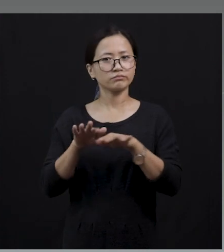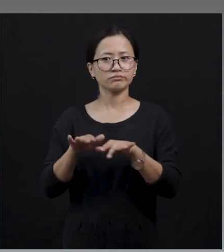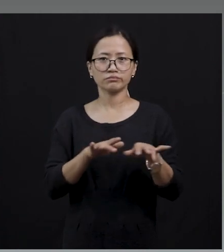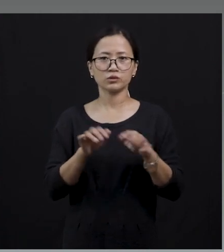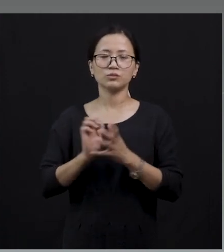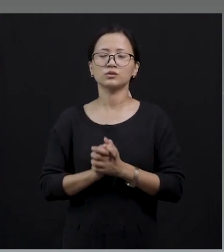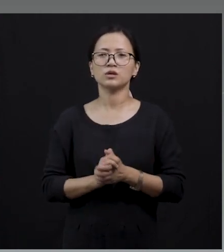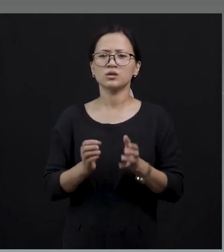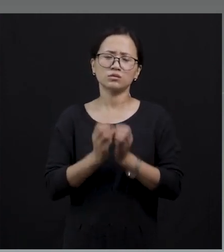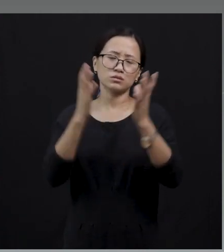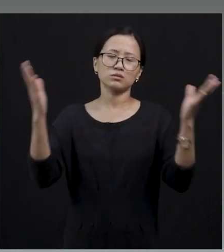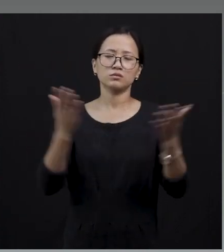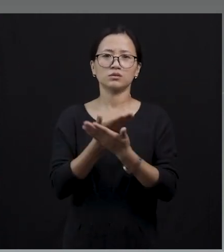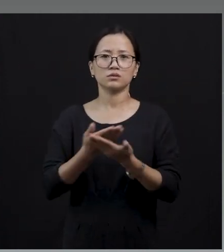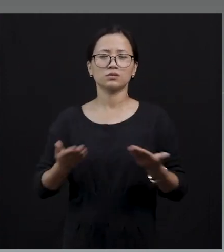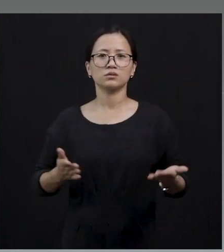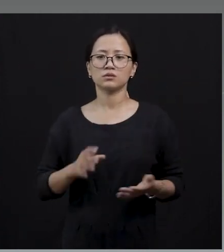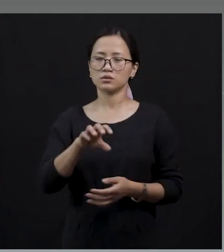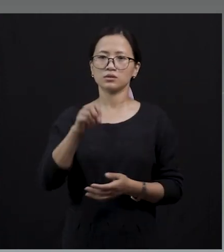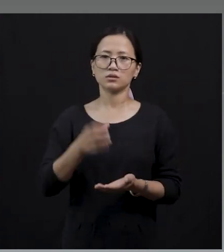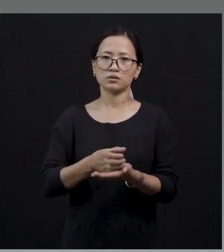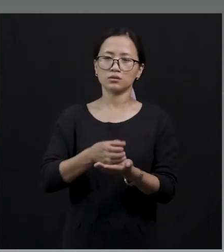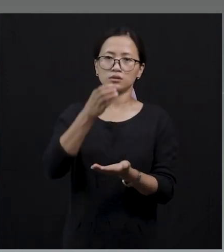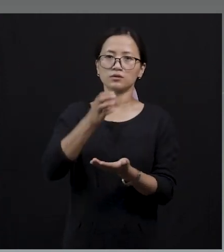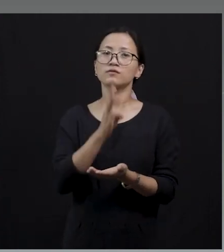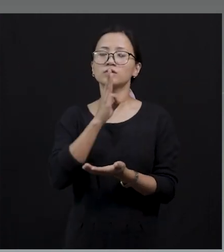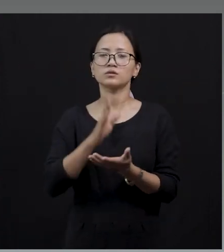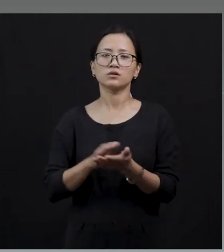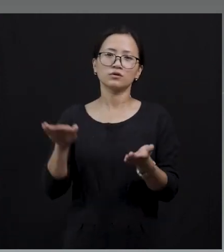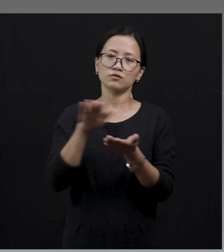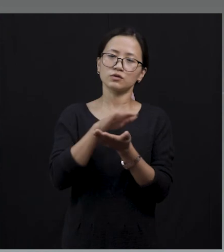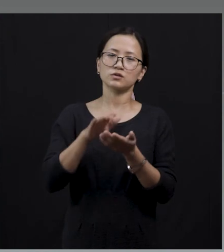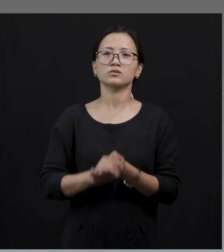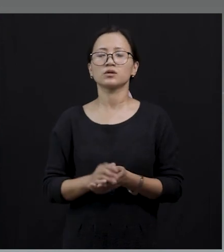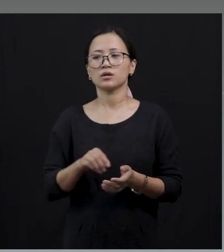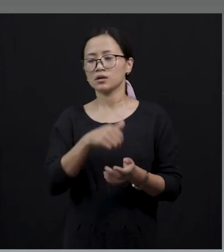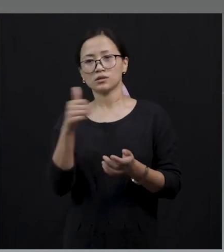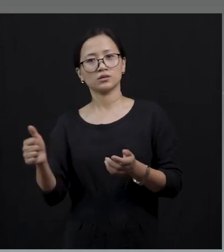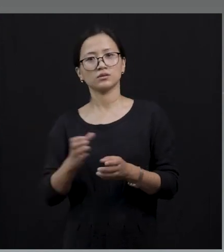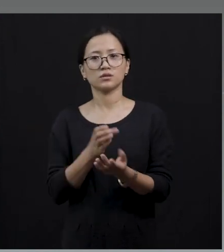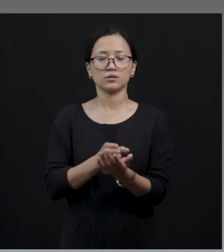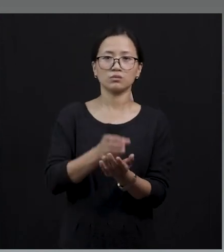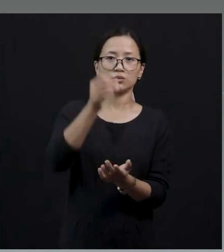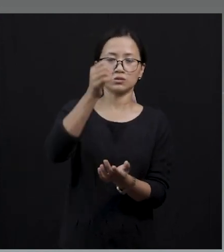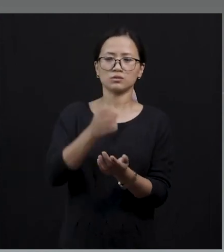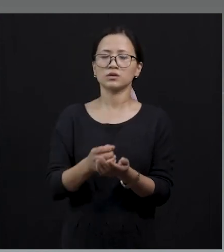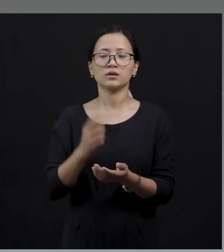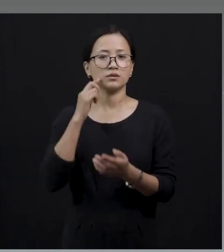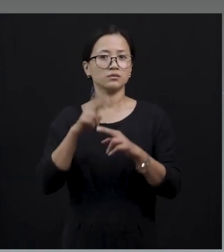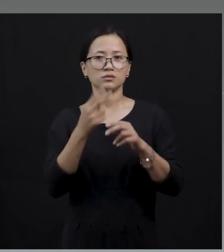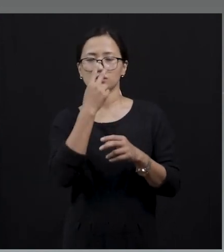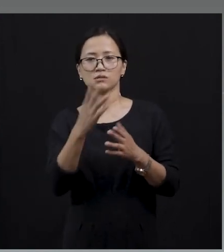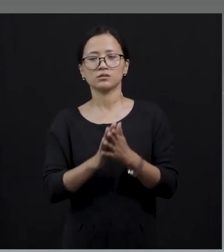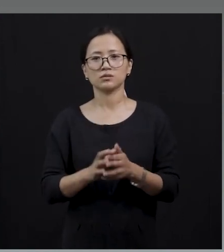You can measure so many things. All right, take a glass of water and try to fill it in another and see if they are equal or not. All right,